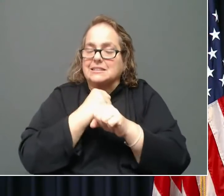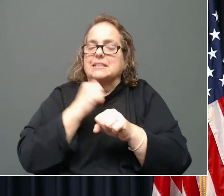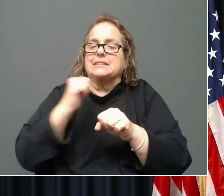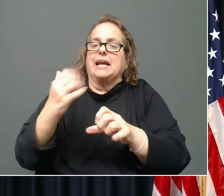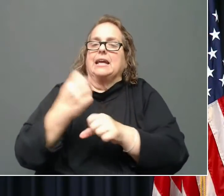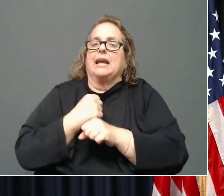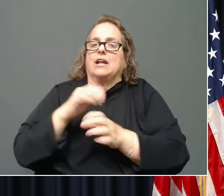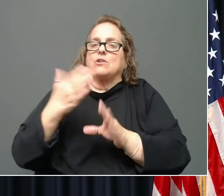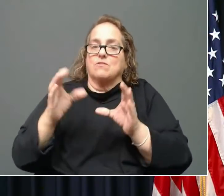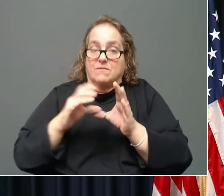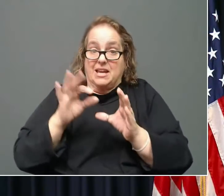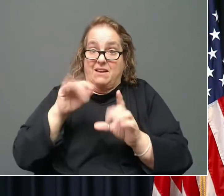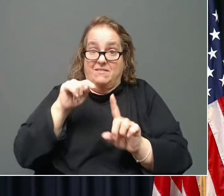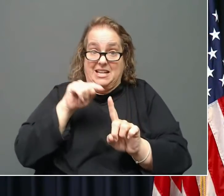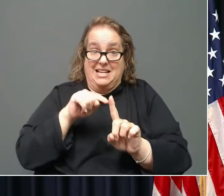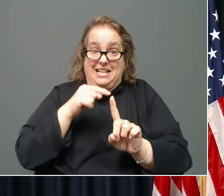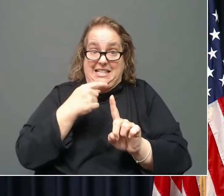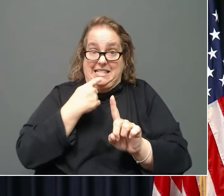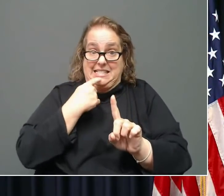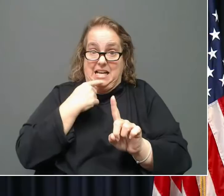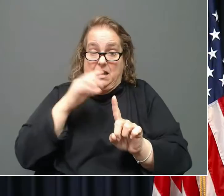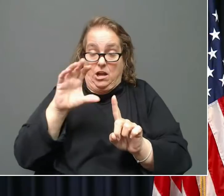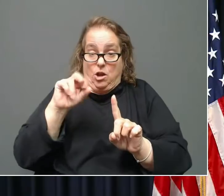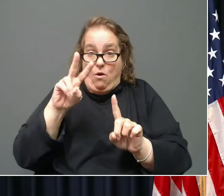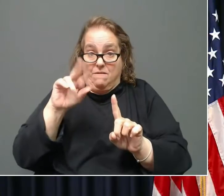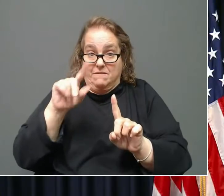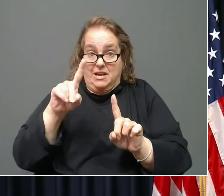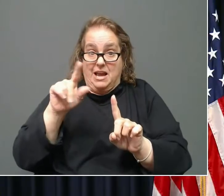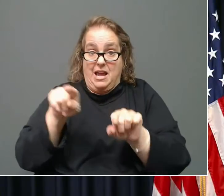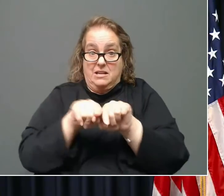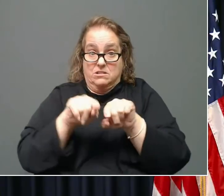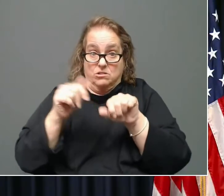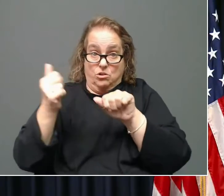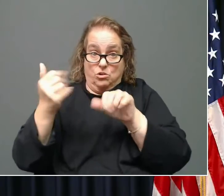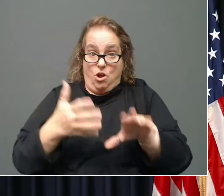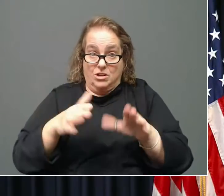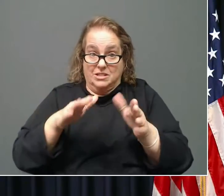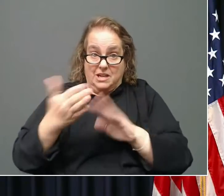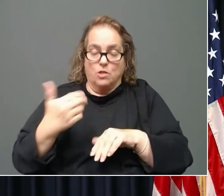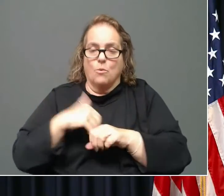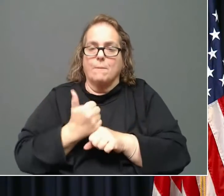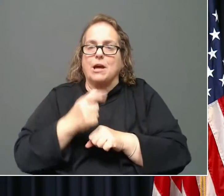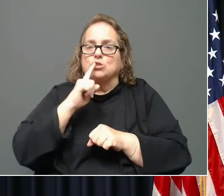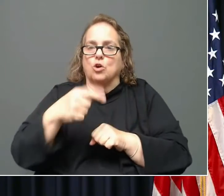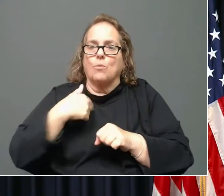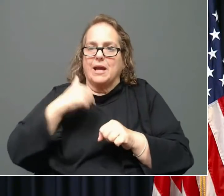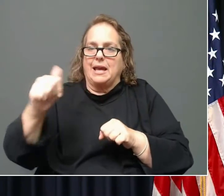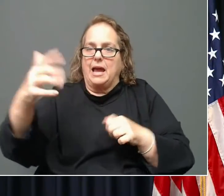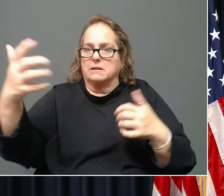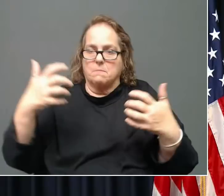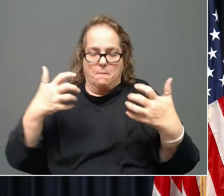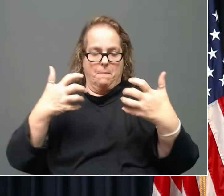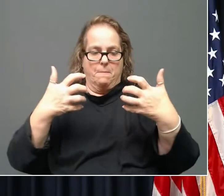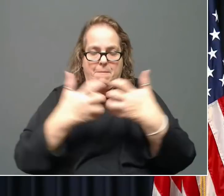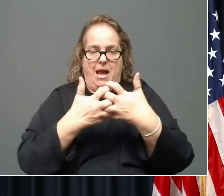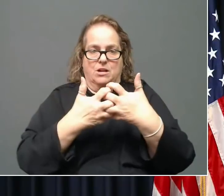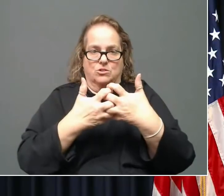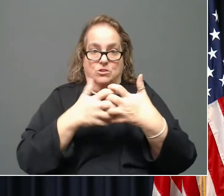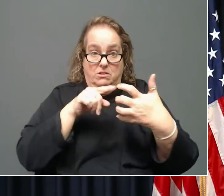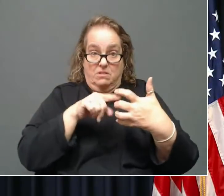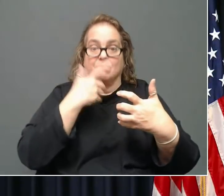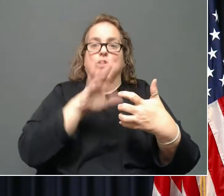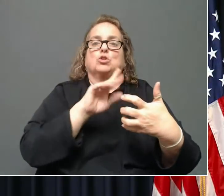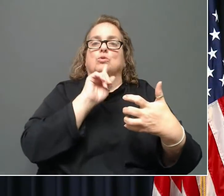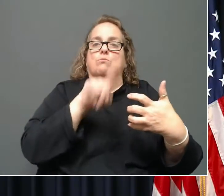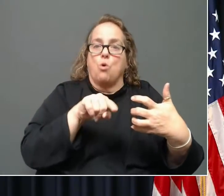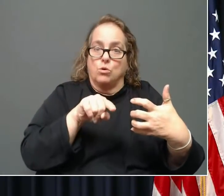COVID as a cause of death, we made sure that that had been reported by a